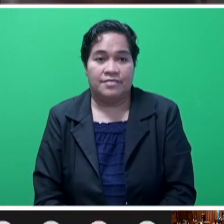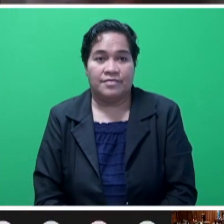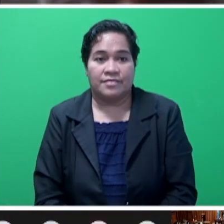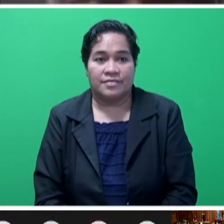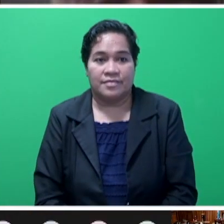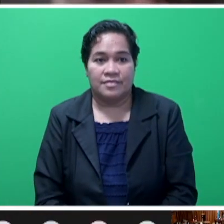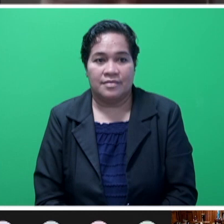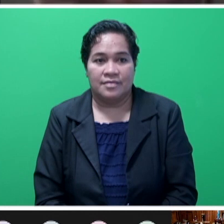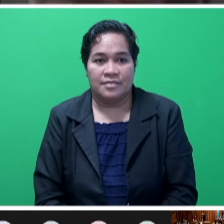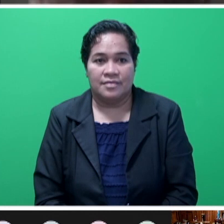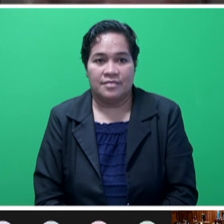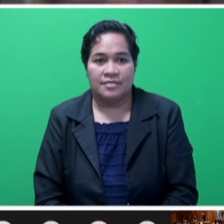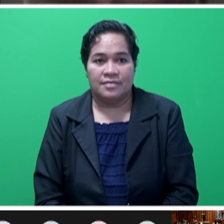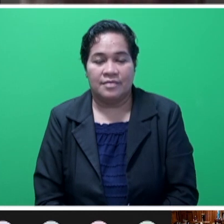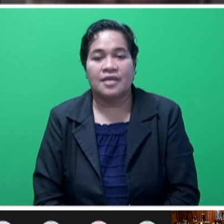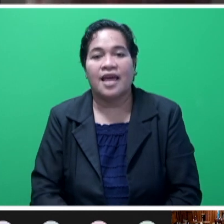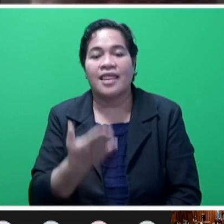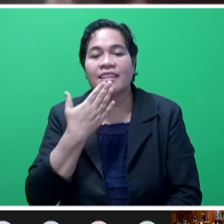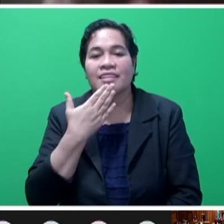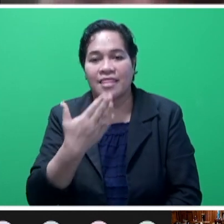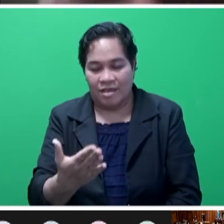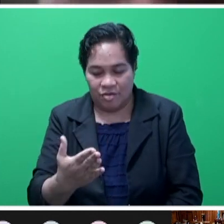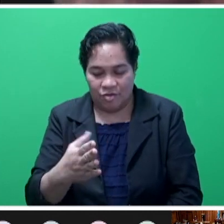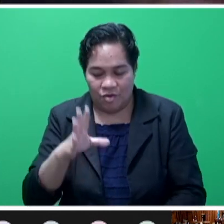Thank you, Honourable Speaker.